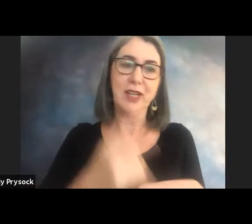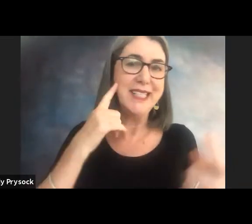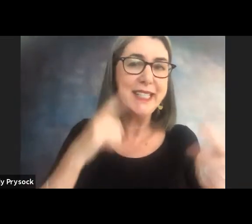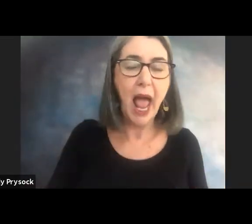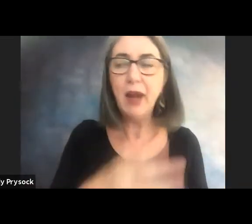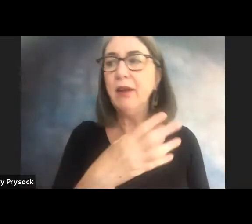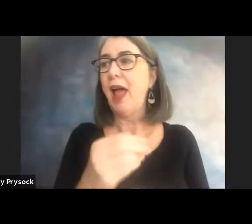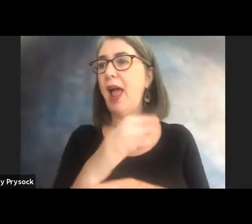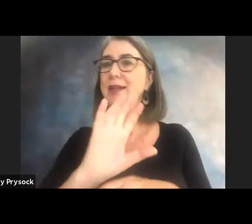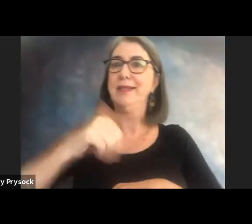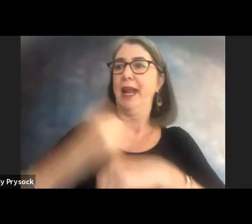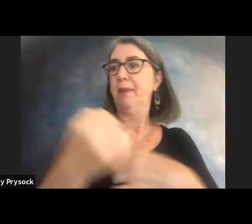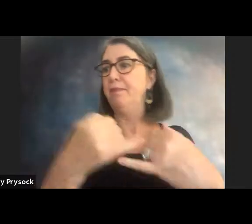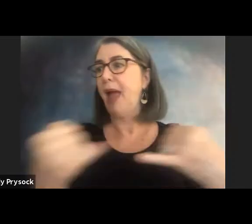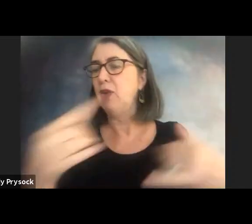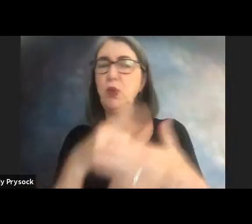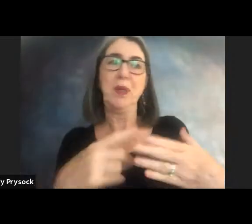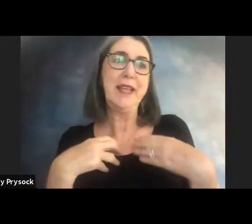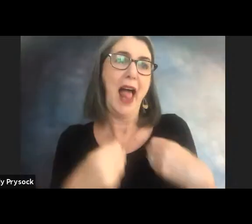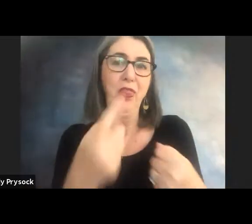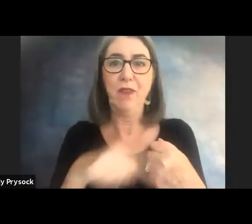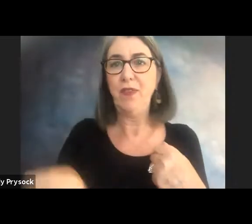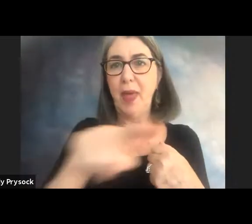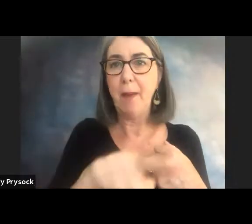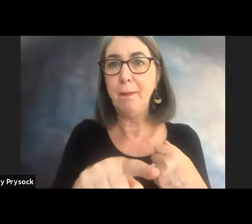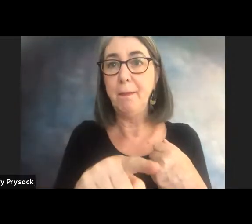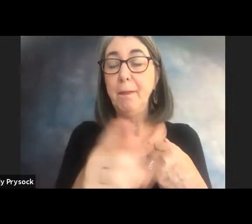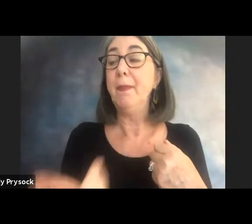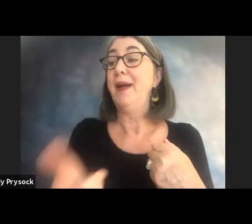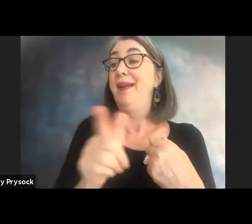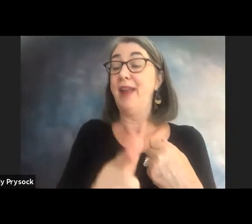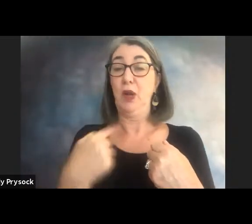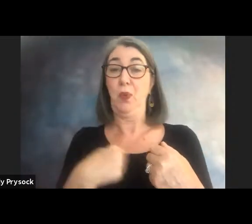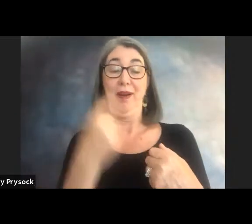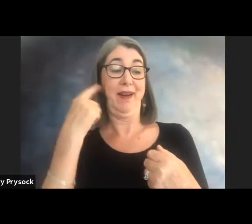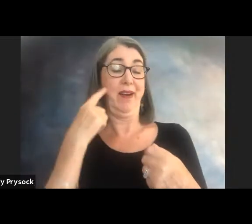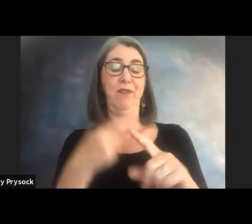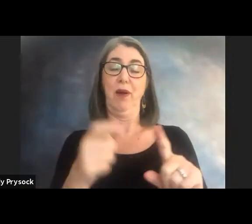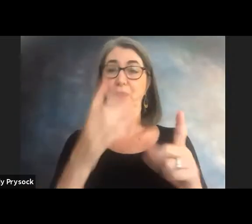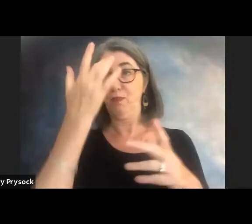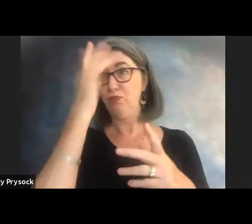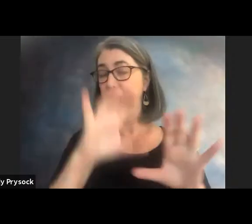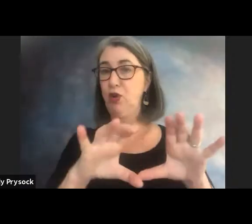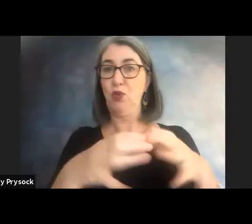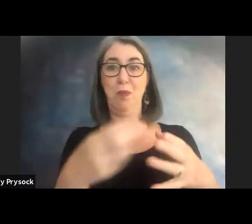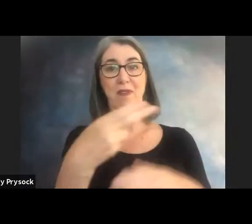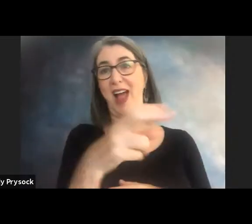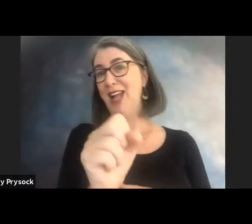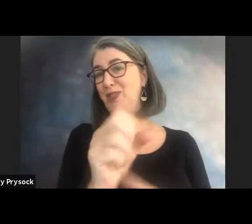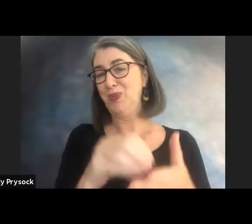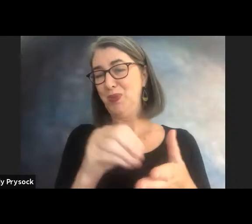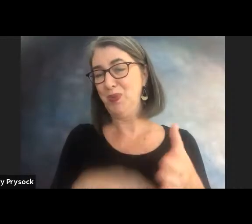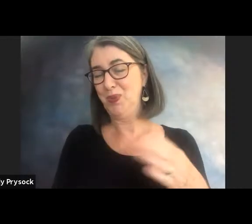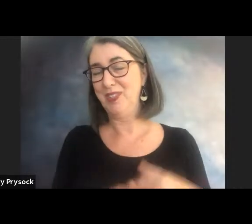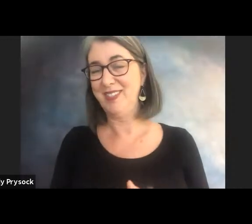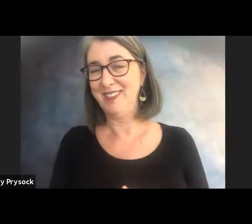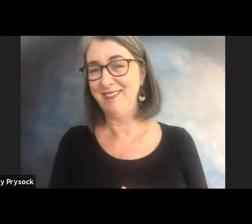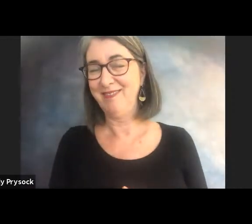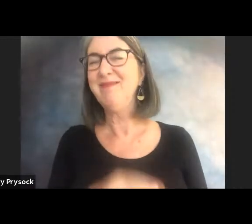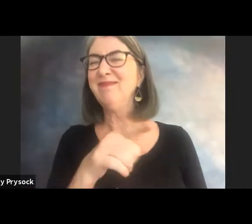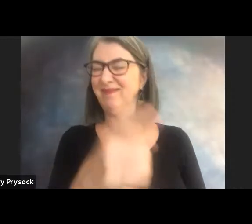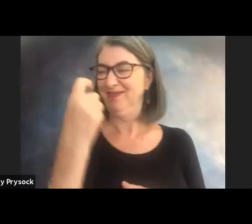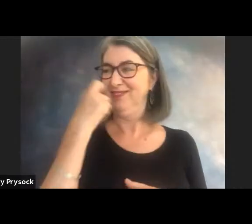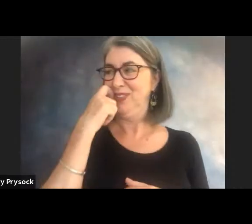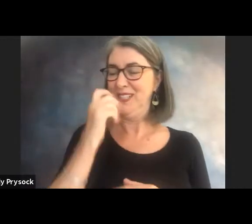is healthy for them. Next, we're going to hear from a brilliant group of high school students who